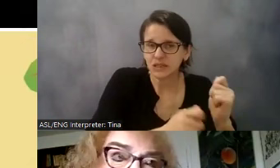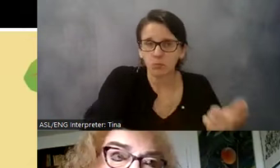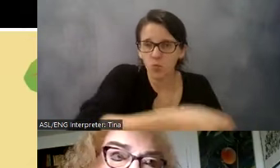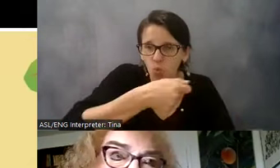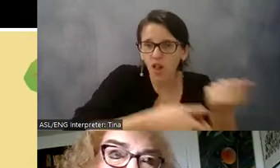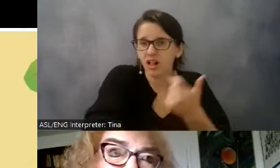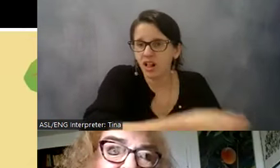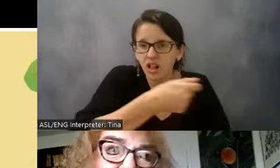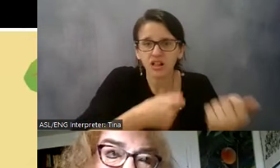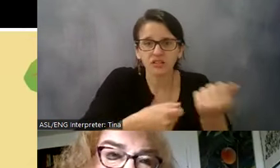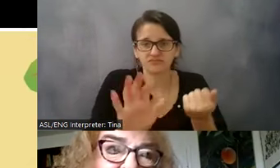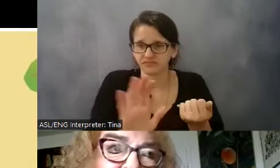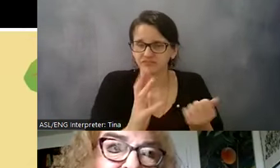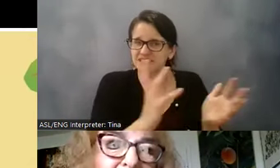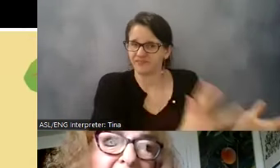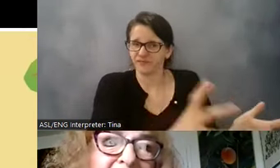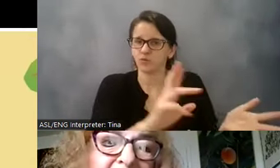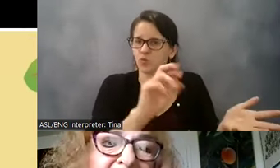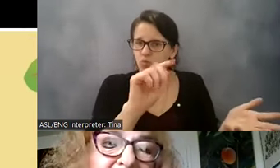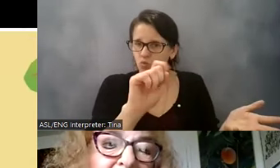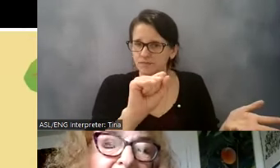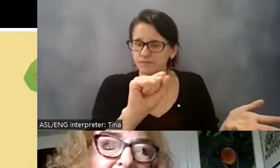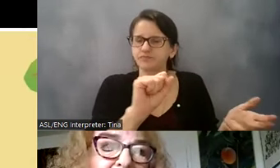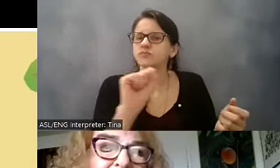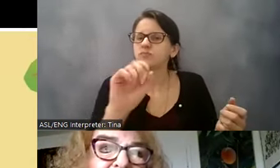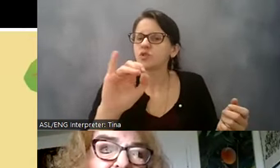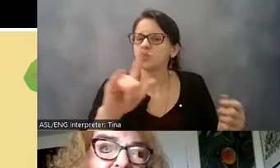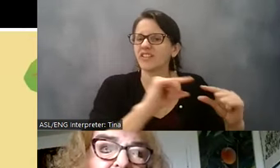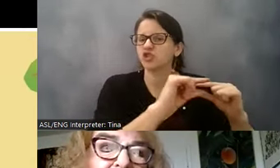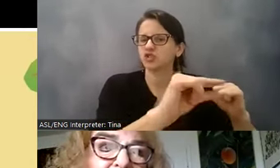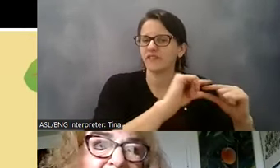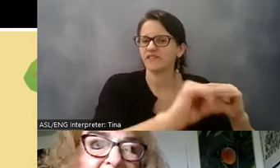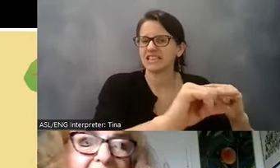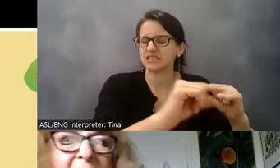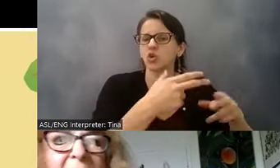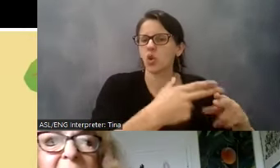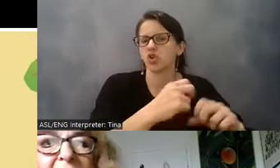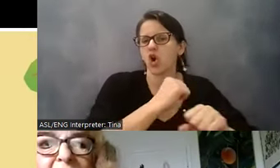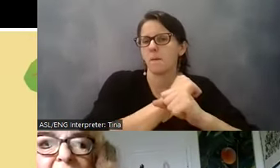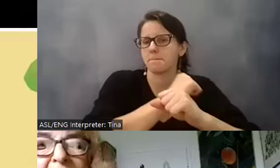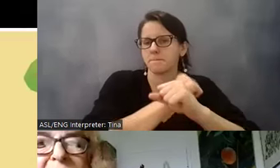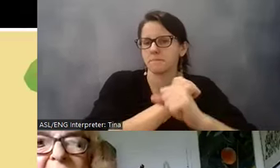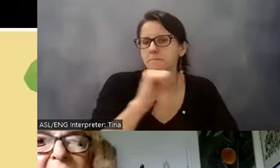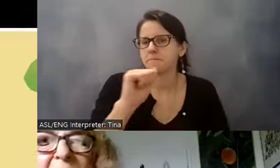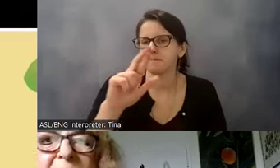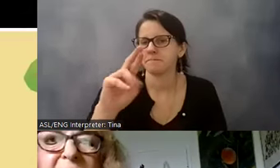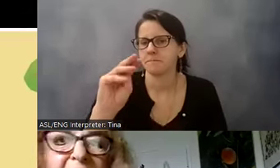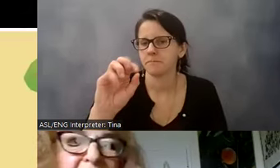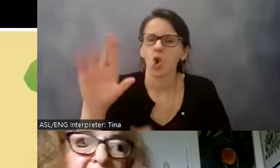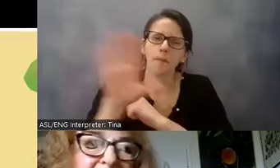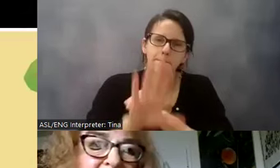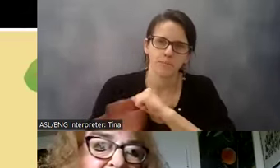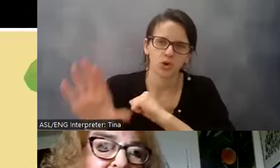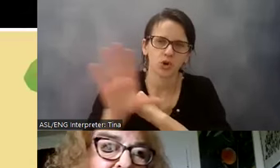Keep your soil surface, the term is that's commonly used is armored at all time. Use mulch and use